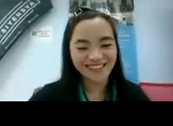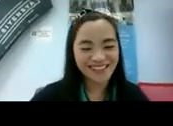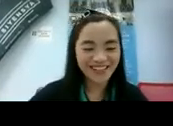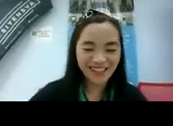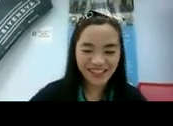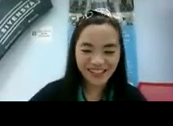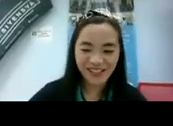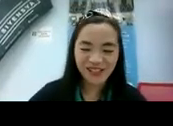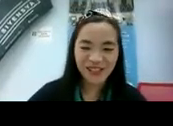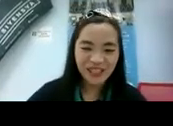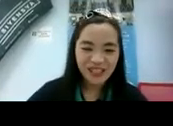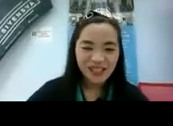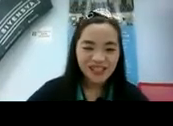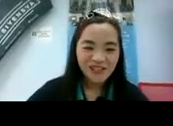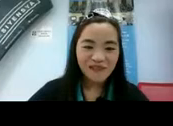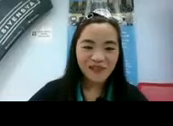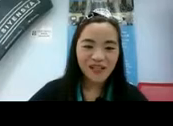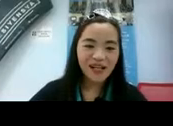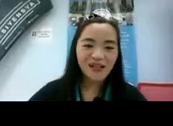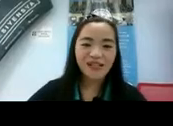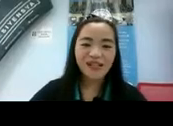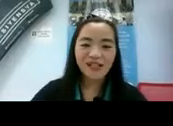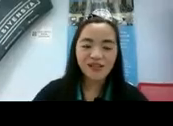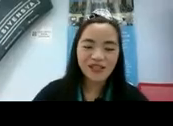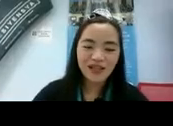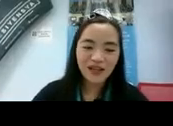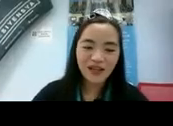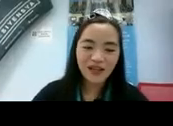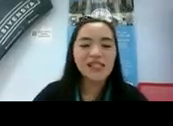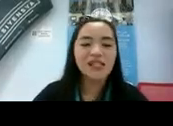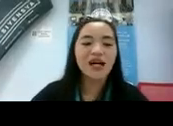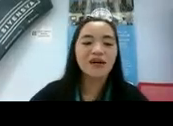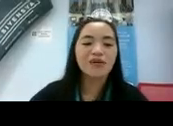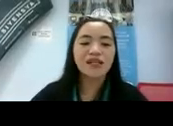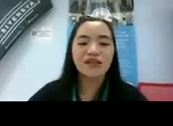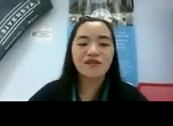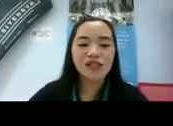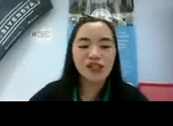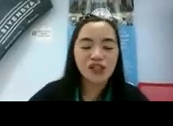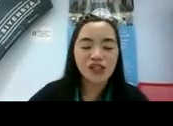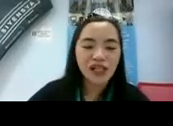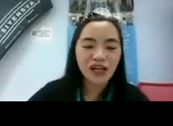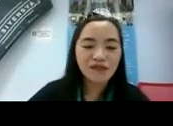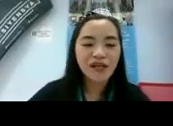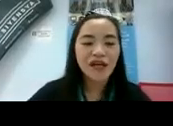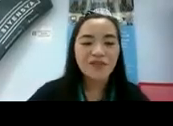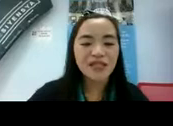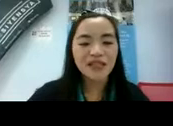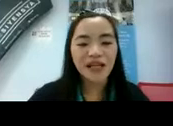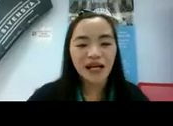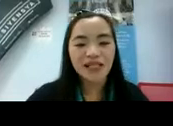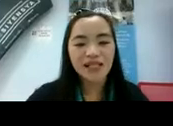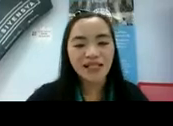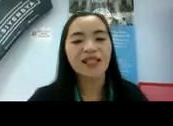kayo umalis. Okay, for our closing remarks, we have here with us our Division